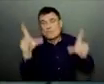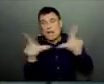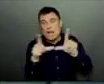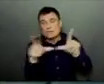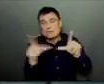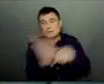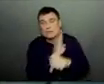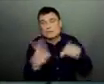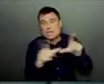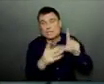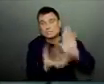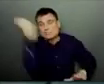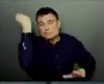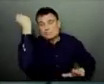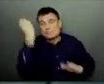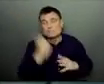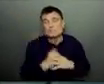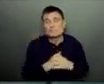families, their communities safe.